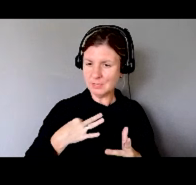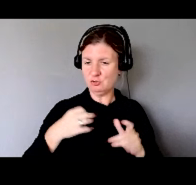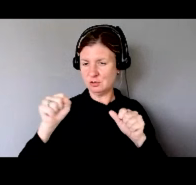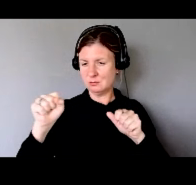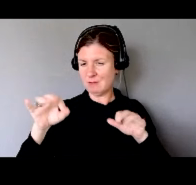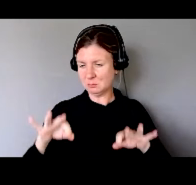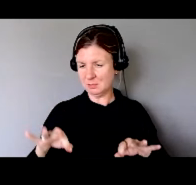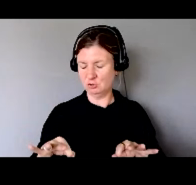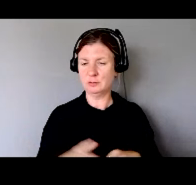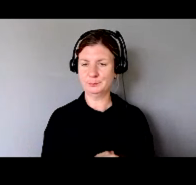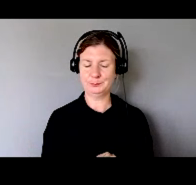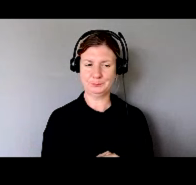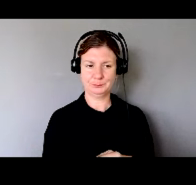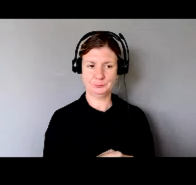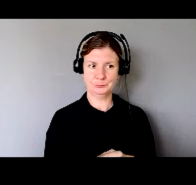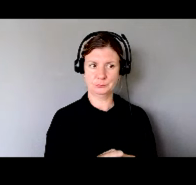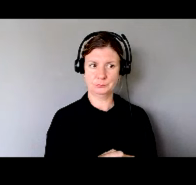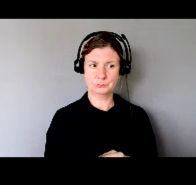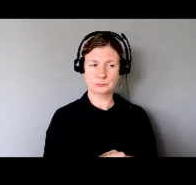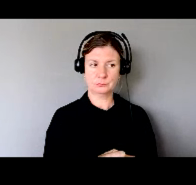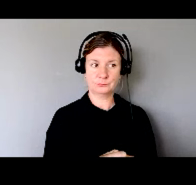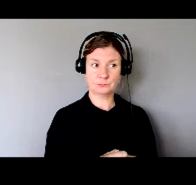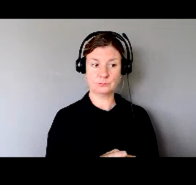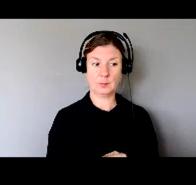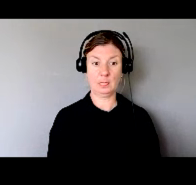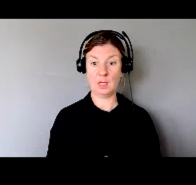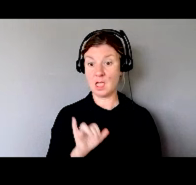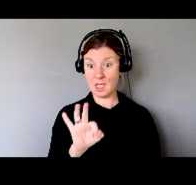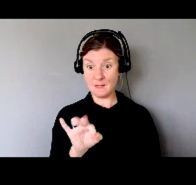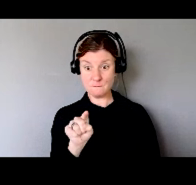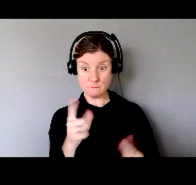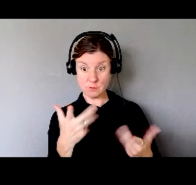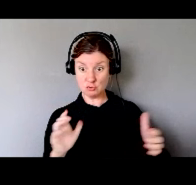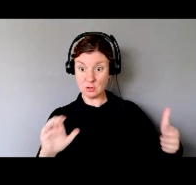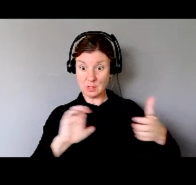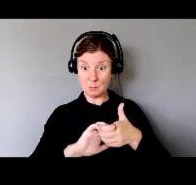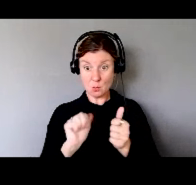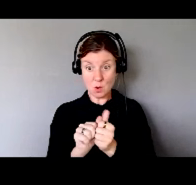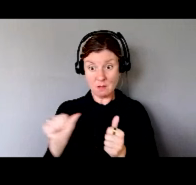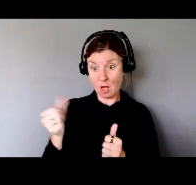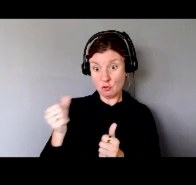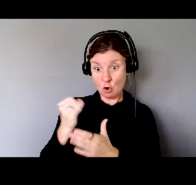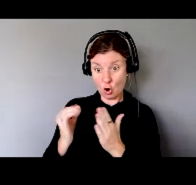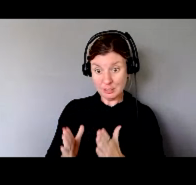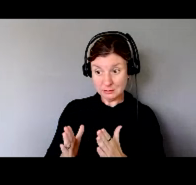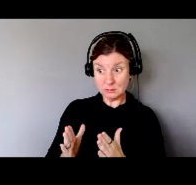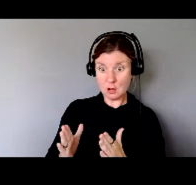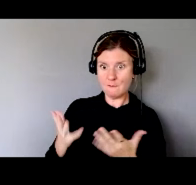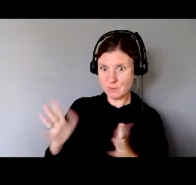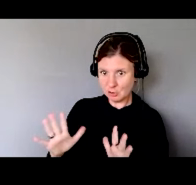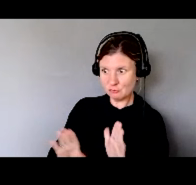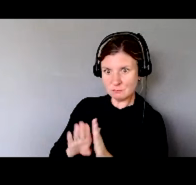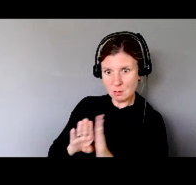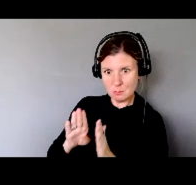It is critically important that if you collaborated with another artist, you must credit them by